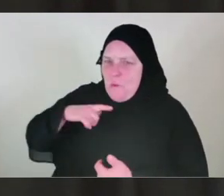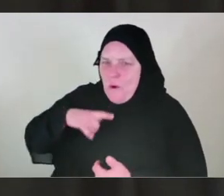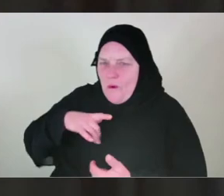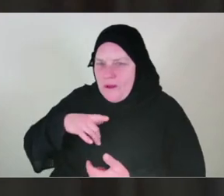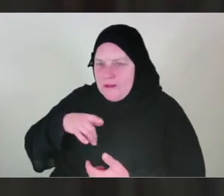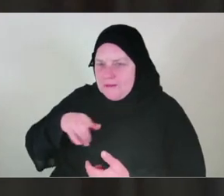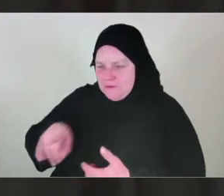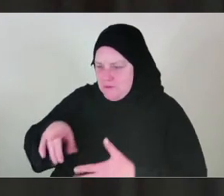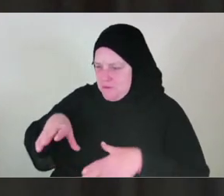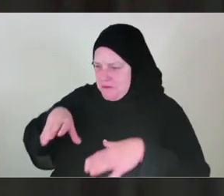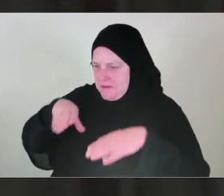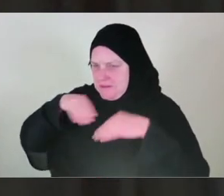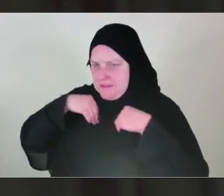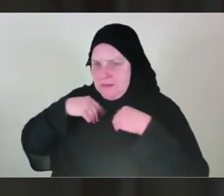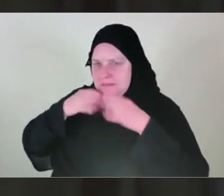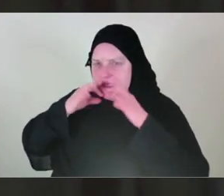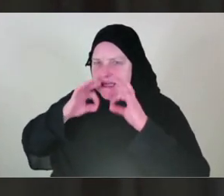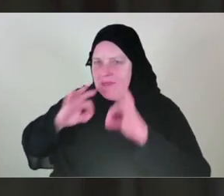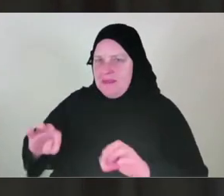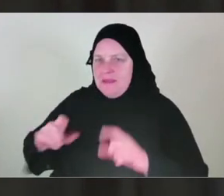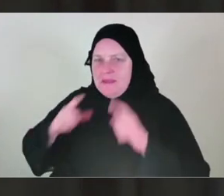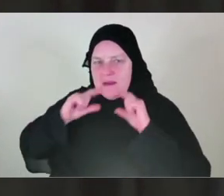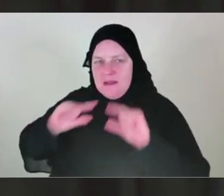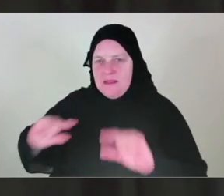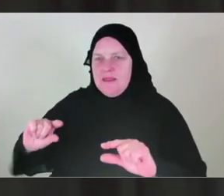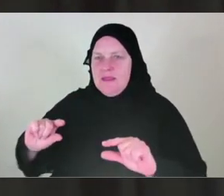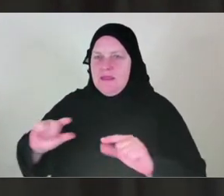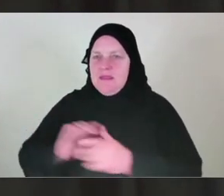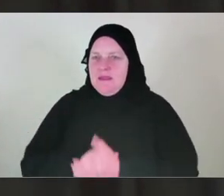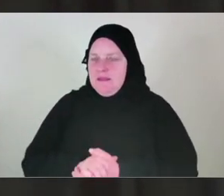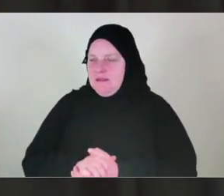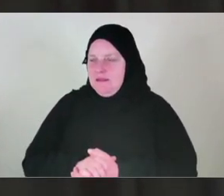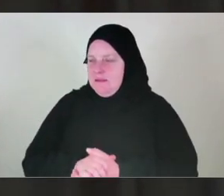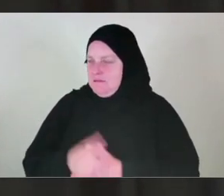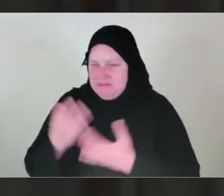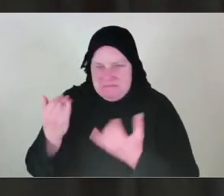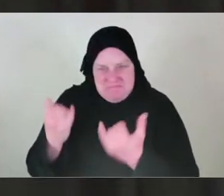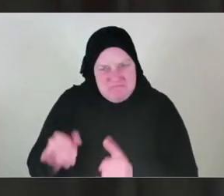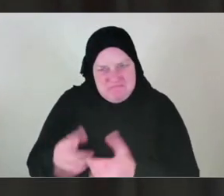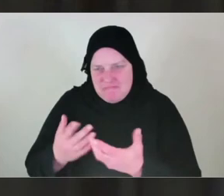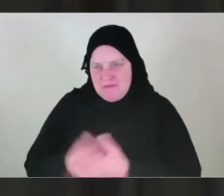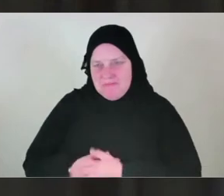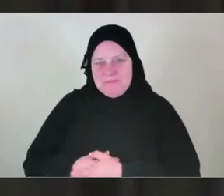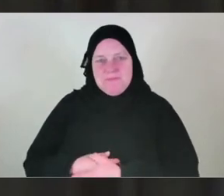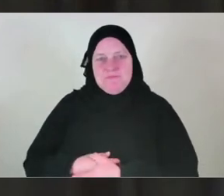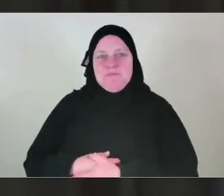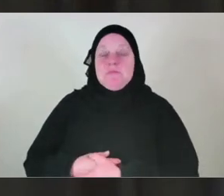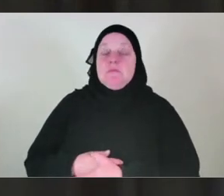got rid of a hadith in a very intelligent way.